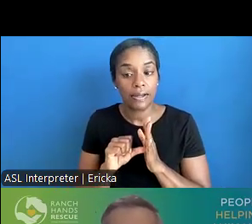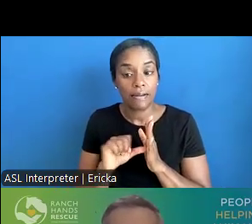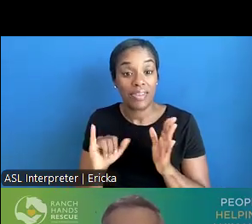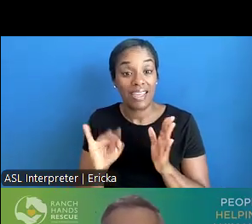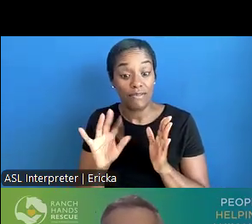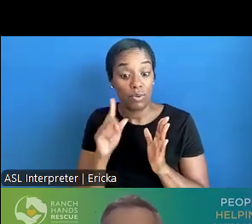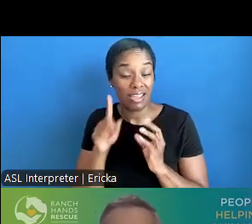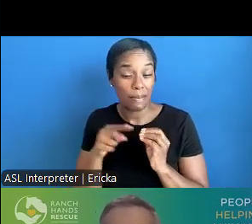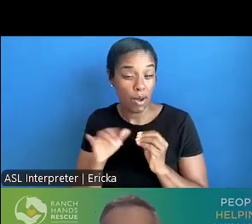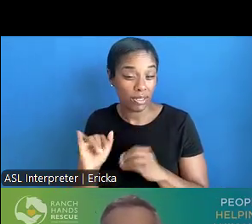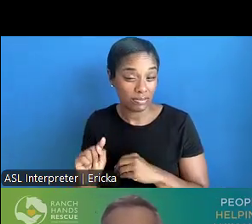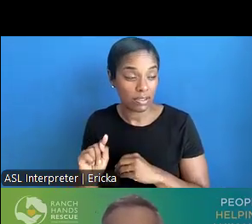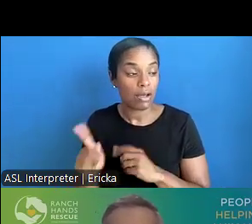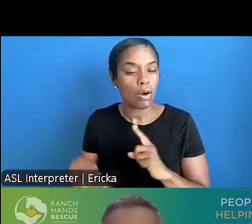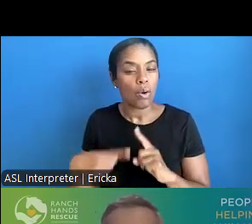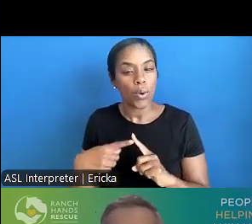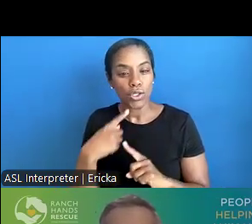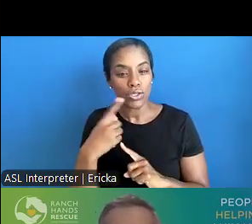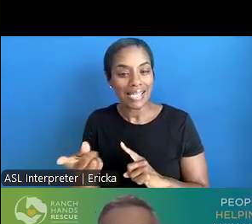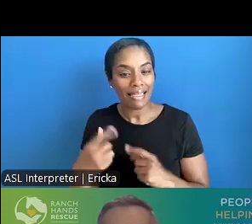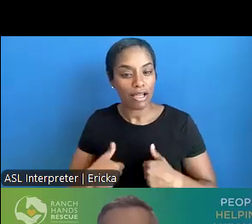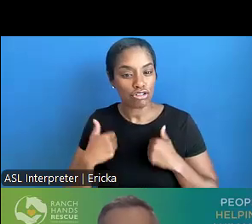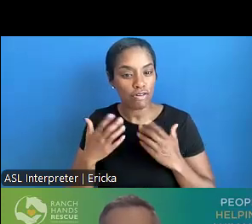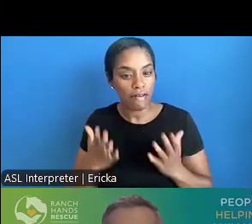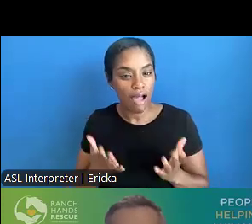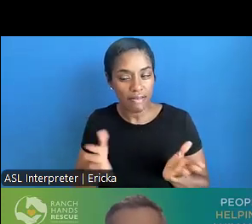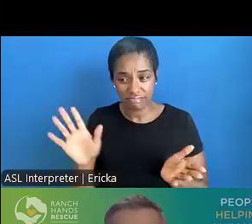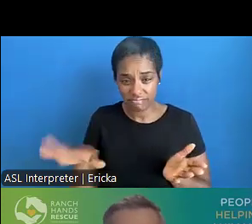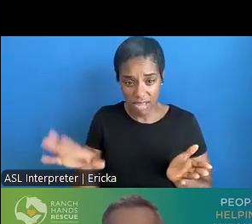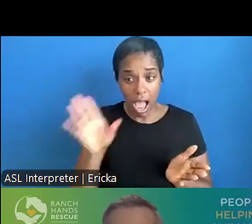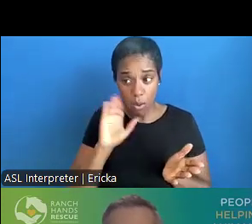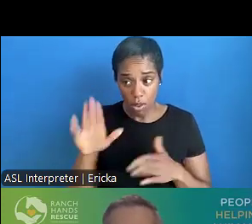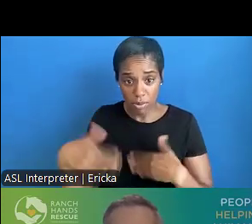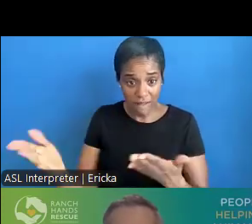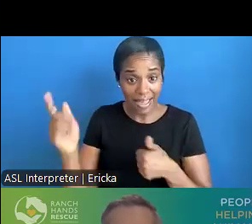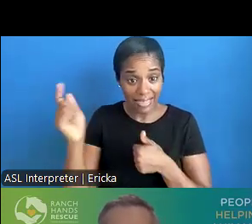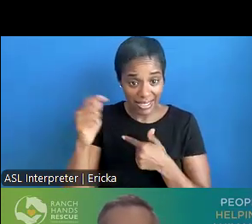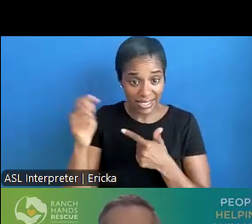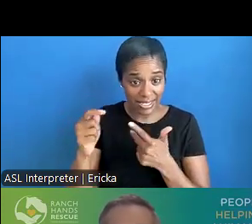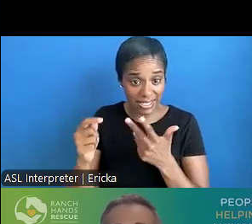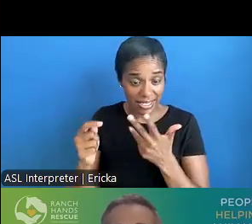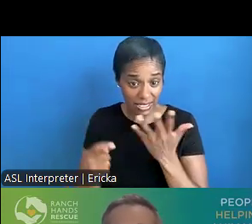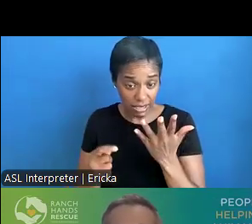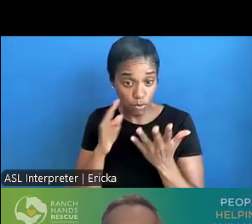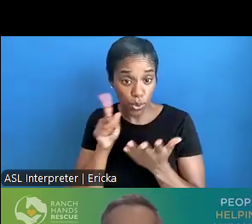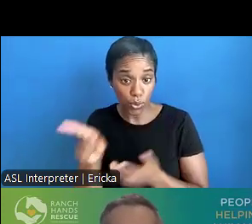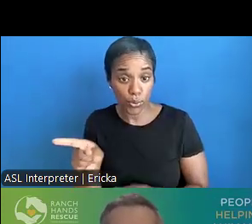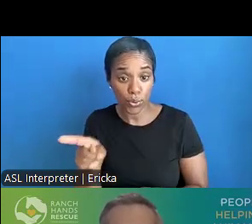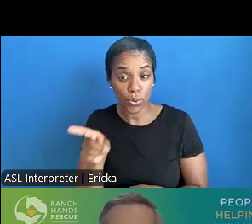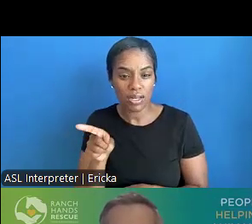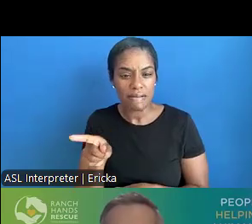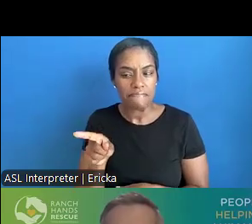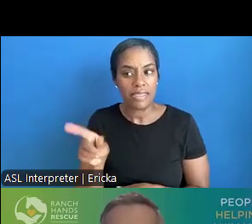think about it, when you're telling a survivor, hey, I'm going to provide this, and this for you, that sounds